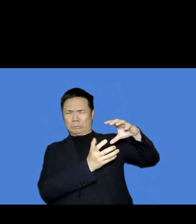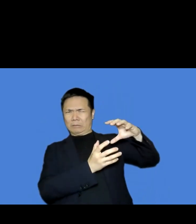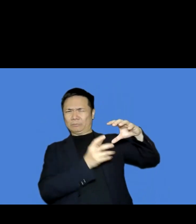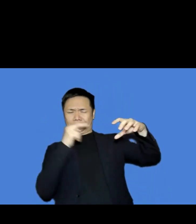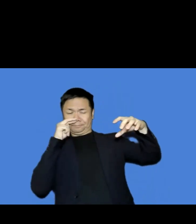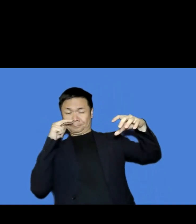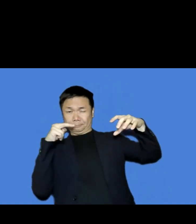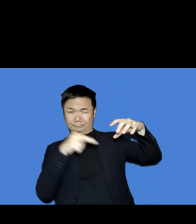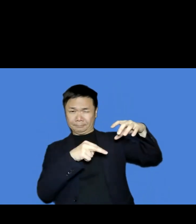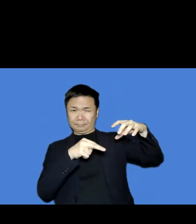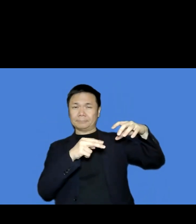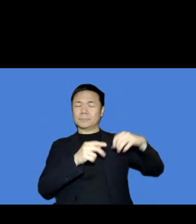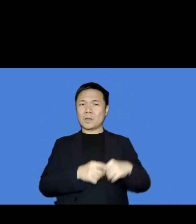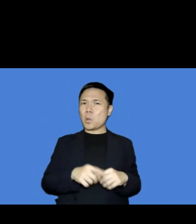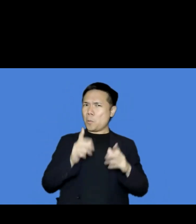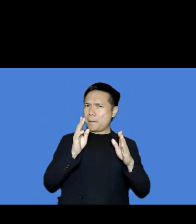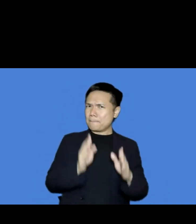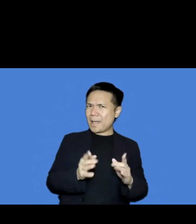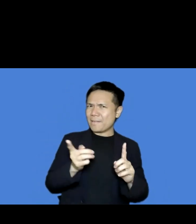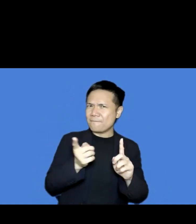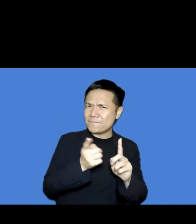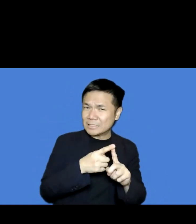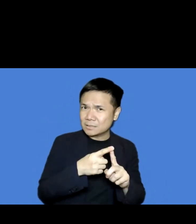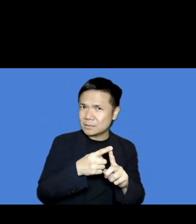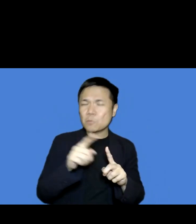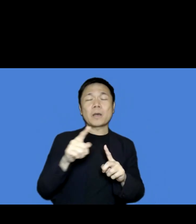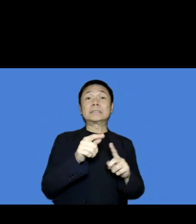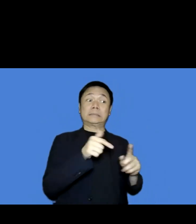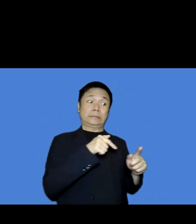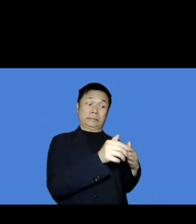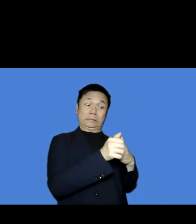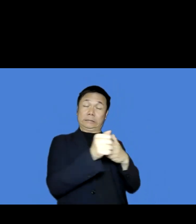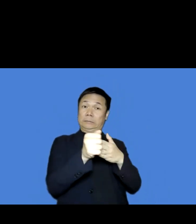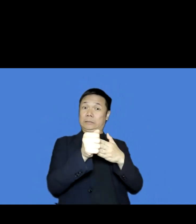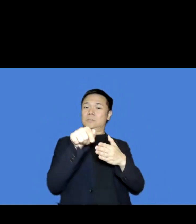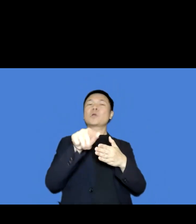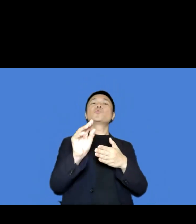believe that this has to be led by youth with disabilities.